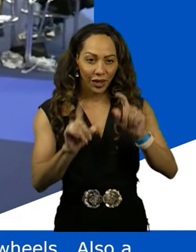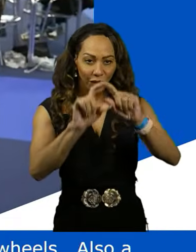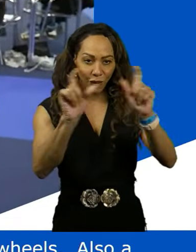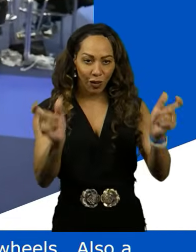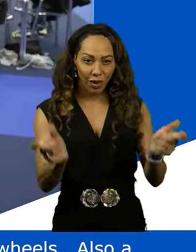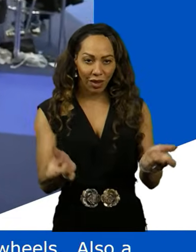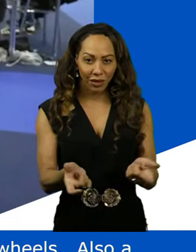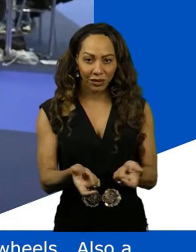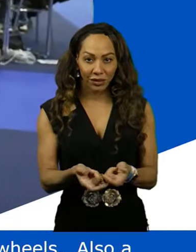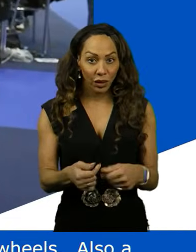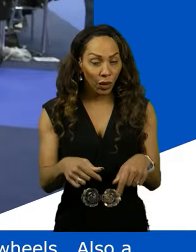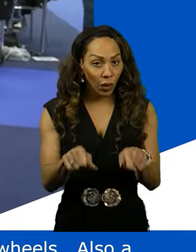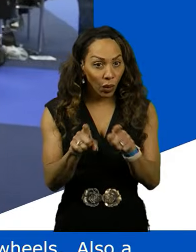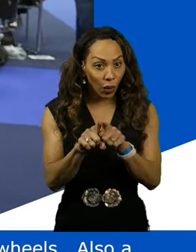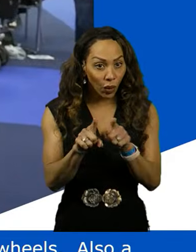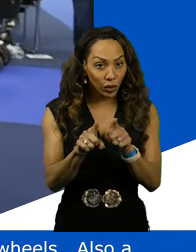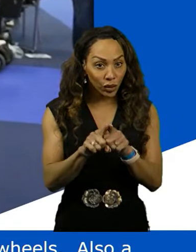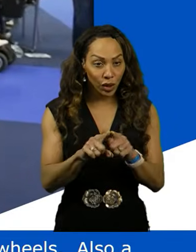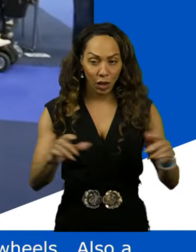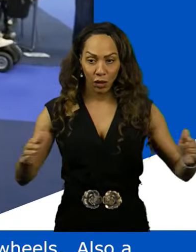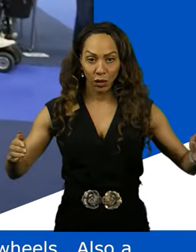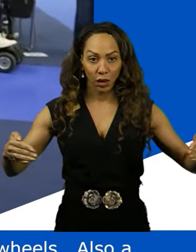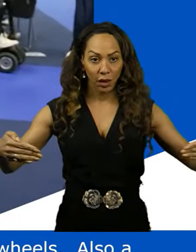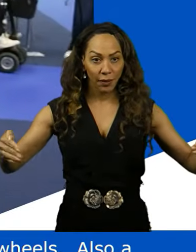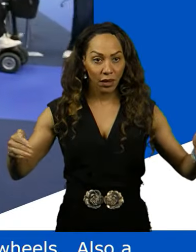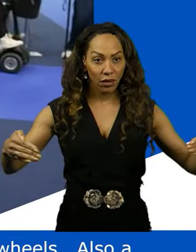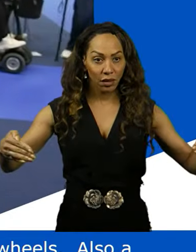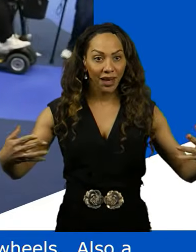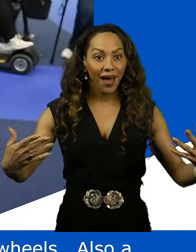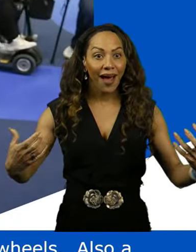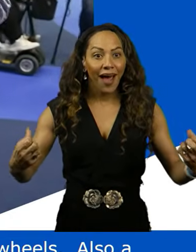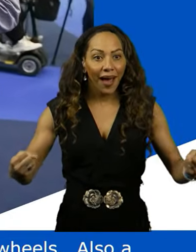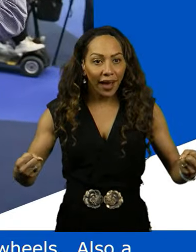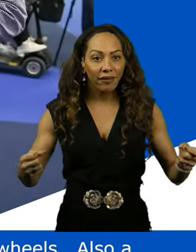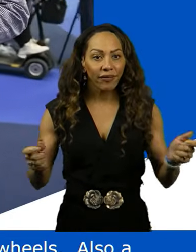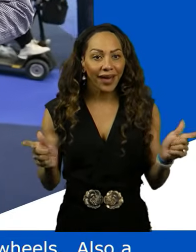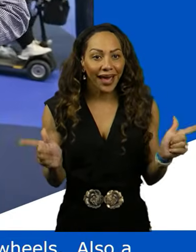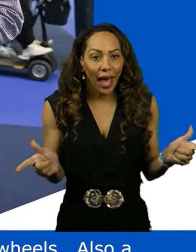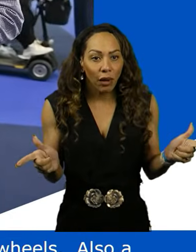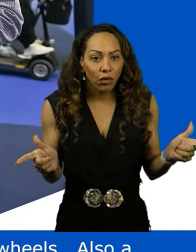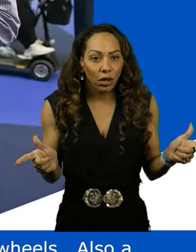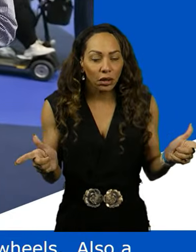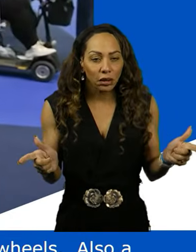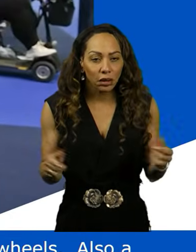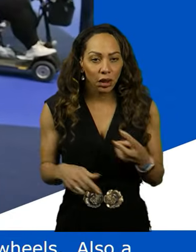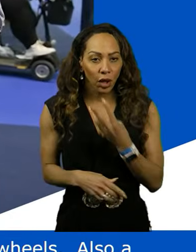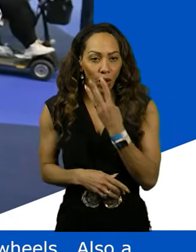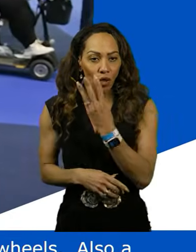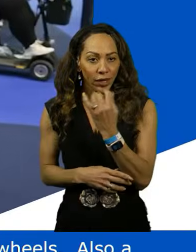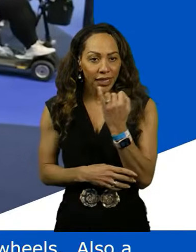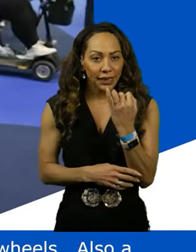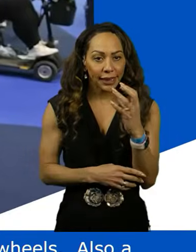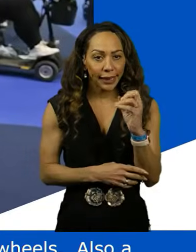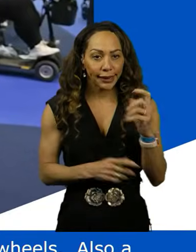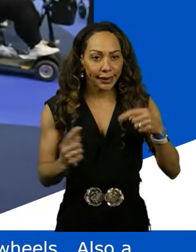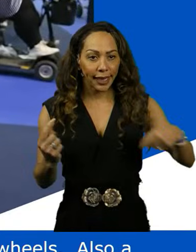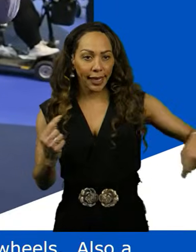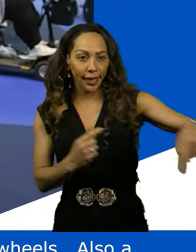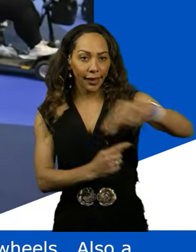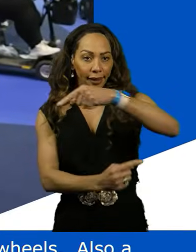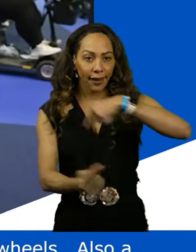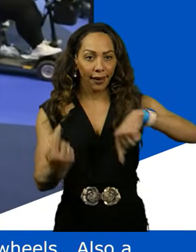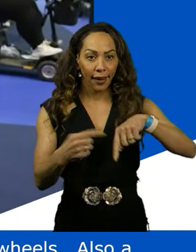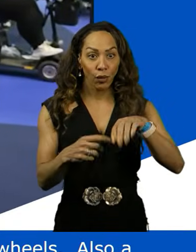out, we've even got cameras in the door mirrors. And this is part of the 360 camera that's standard on Trophy models, and it means that when you're reversing, it